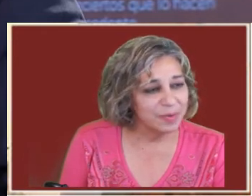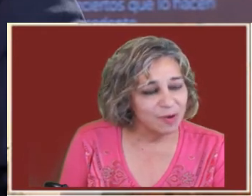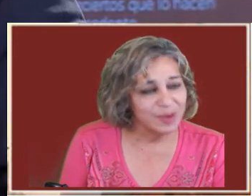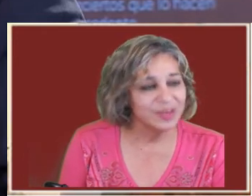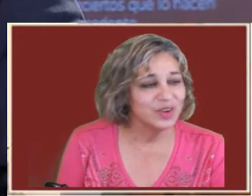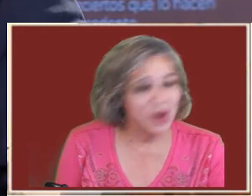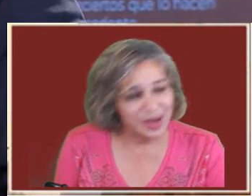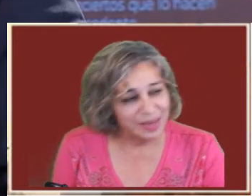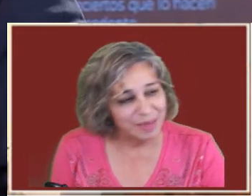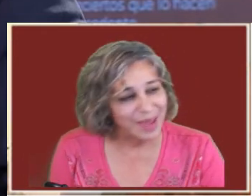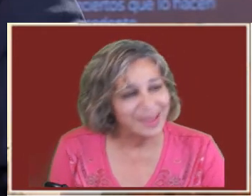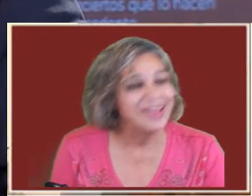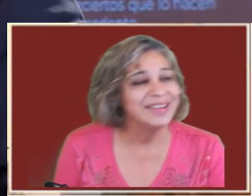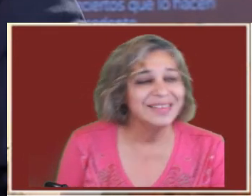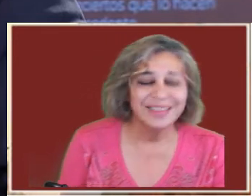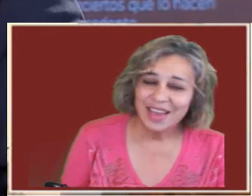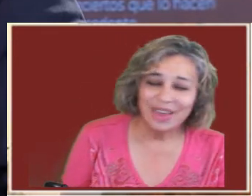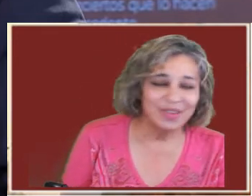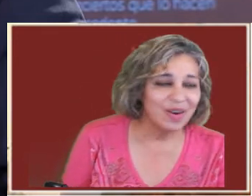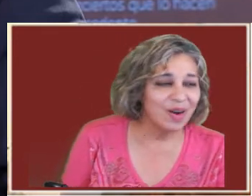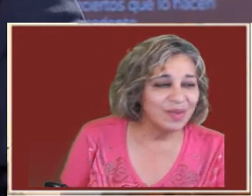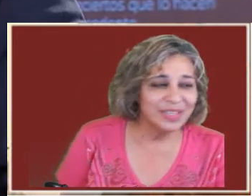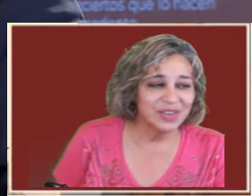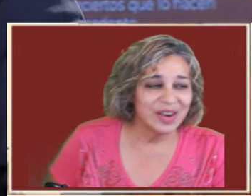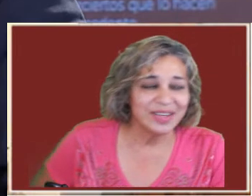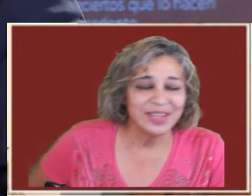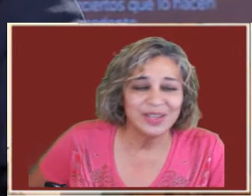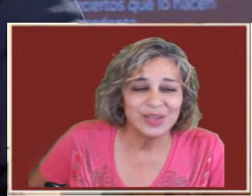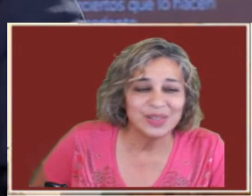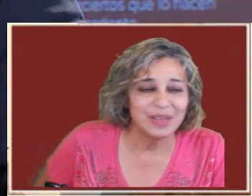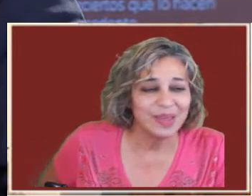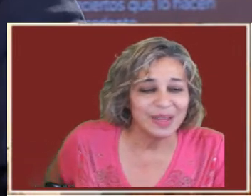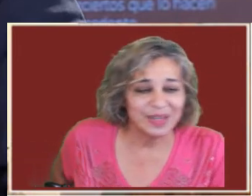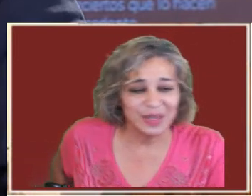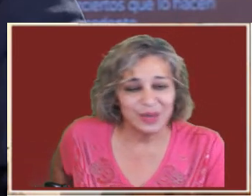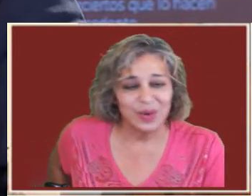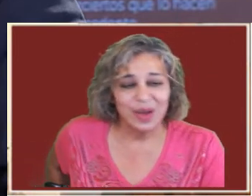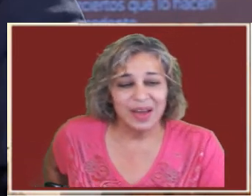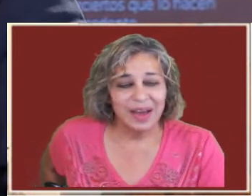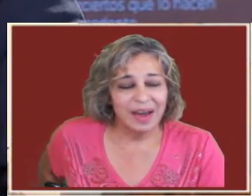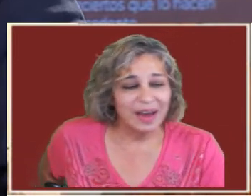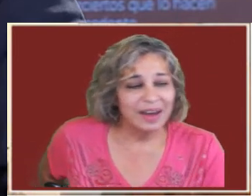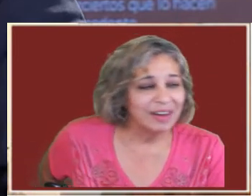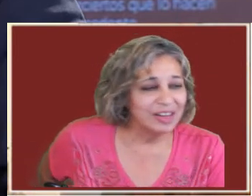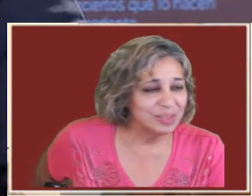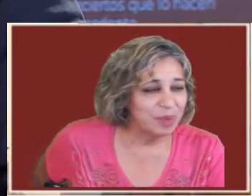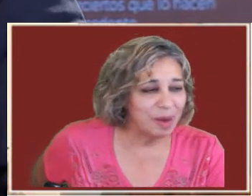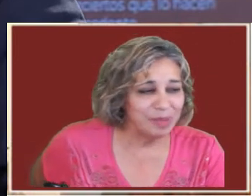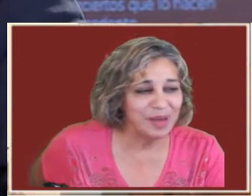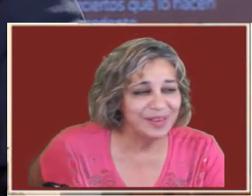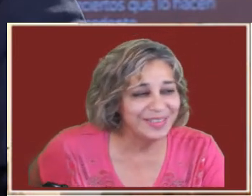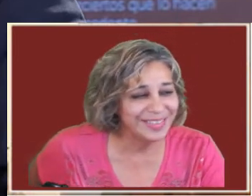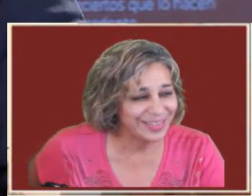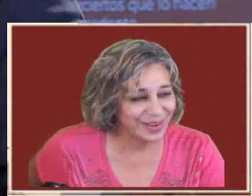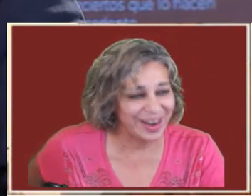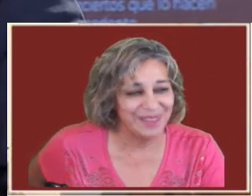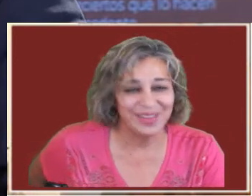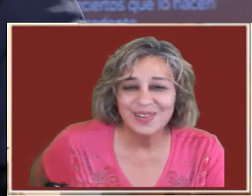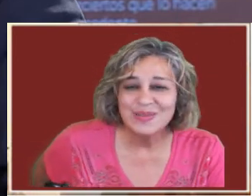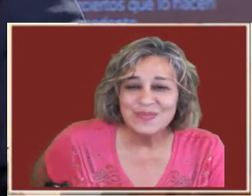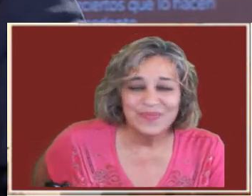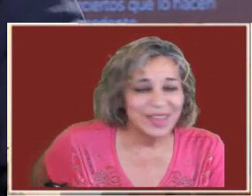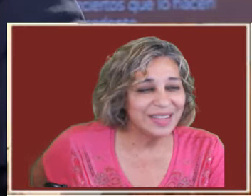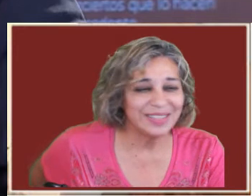power before, and they're trying to get back in, and they're always trying to do something to cause problems for